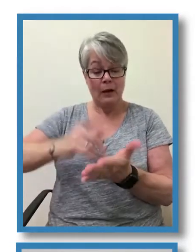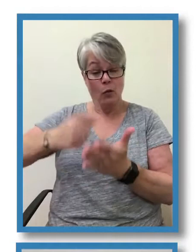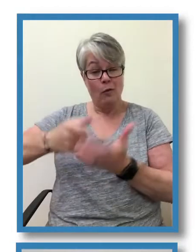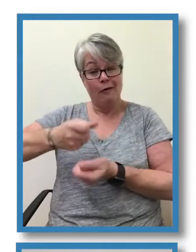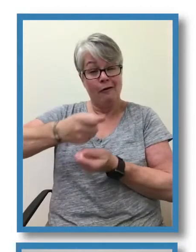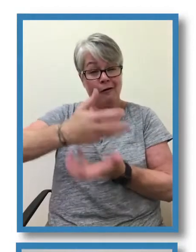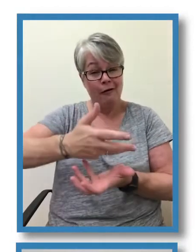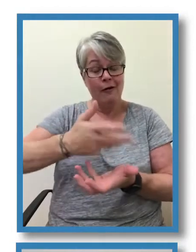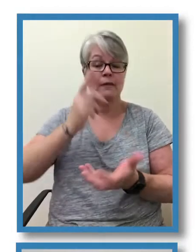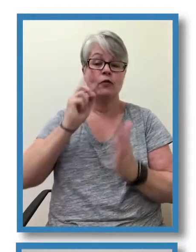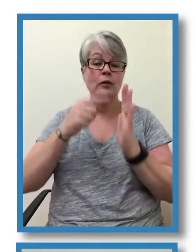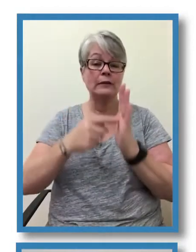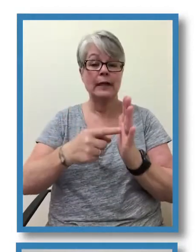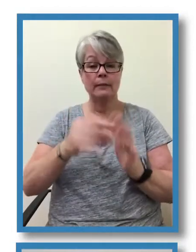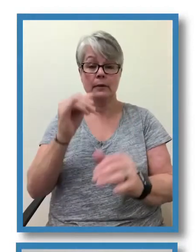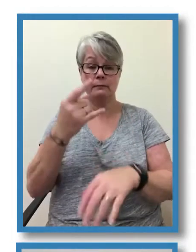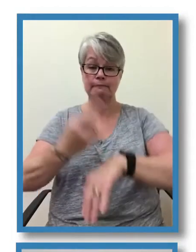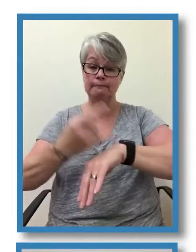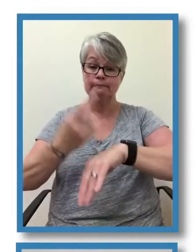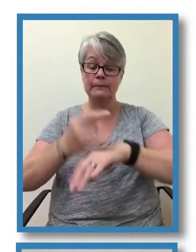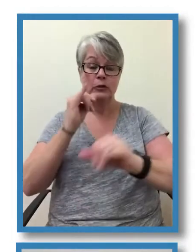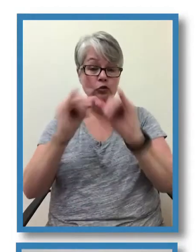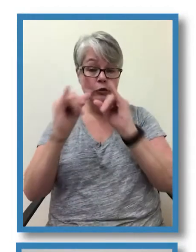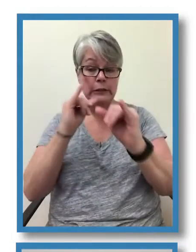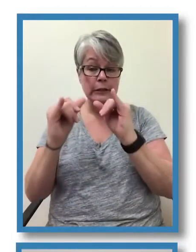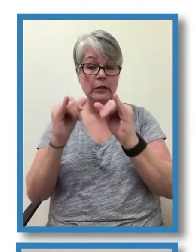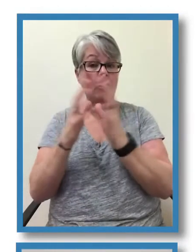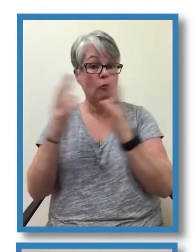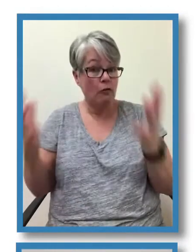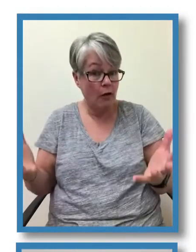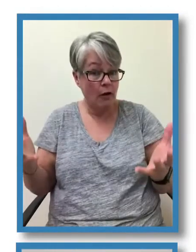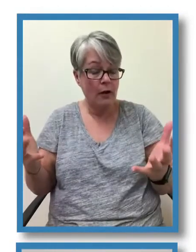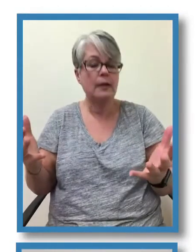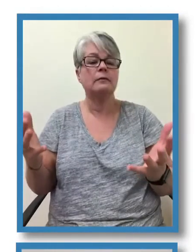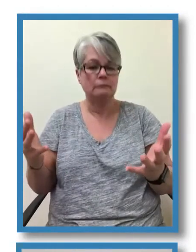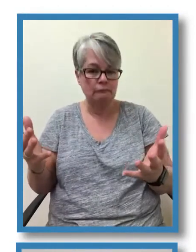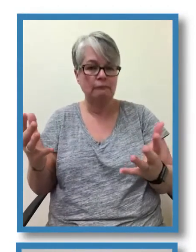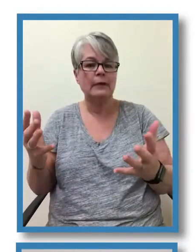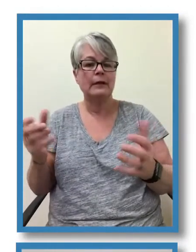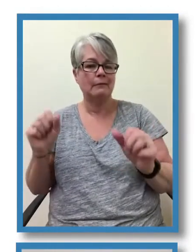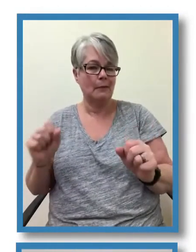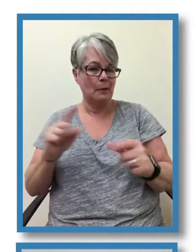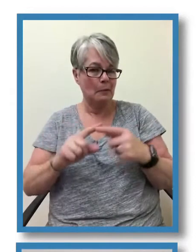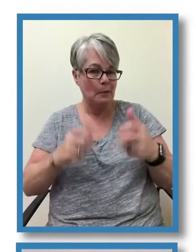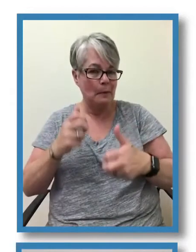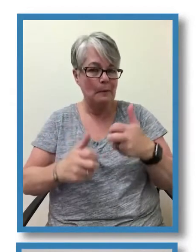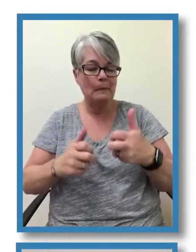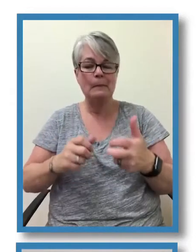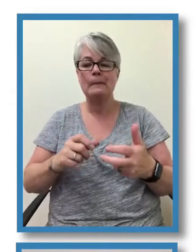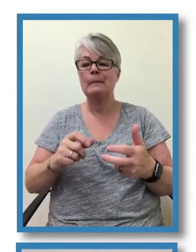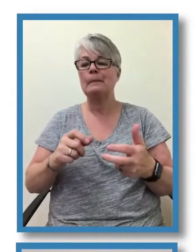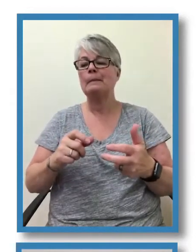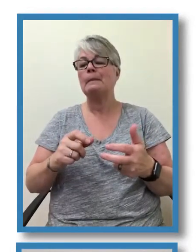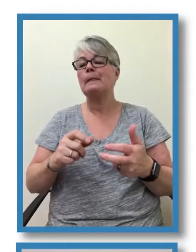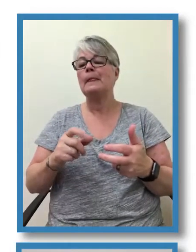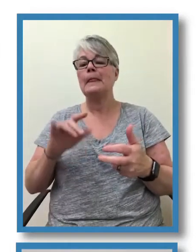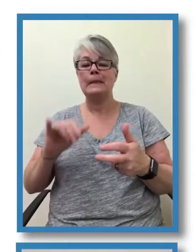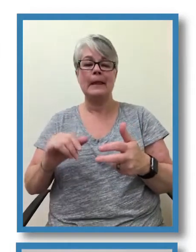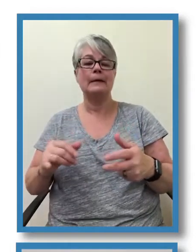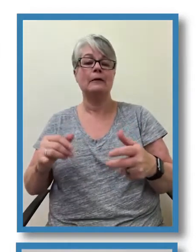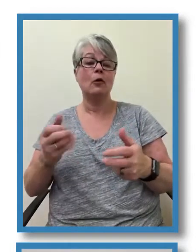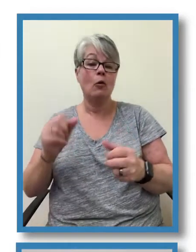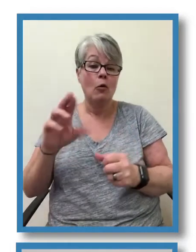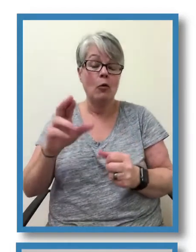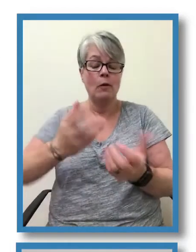may be taking those drugs for other reasons, for pain conditions, chronic pain, fibromyalgia, for arthritis. They may be